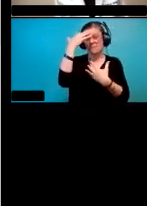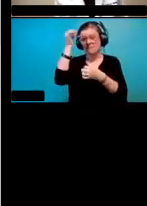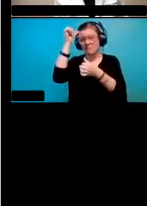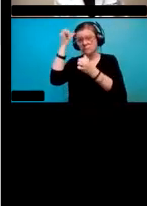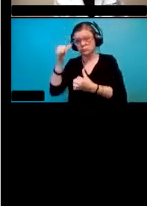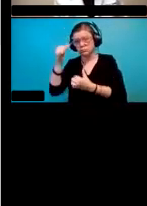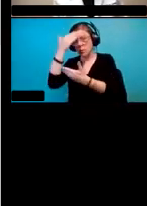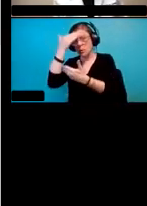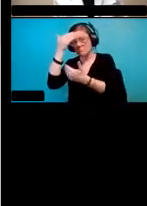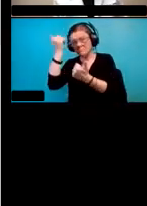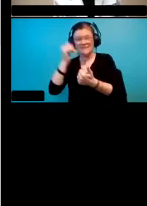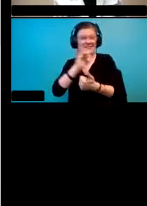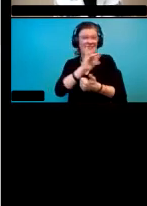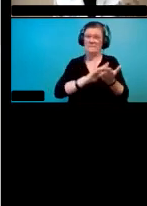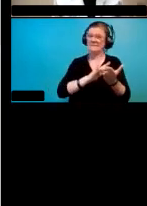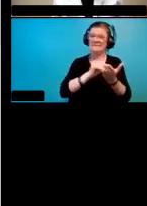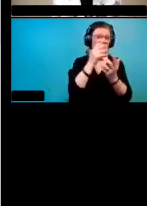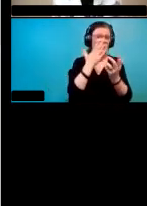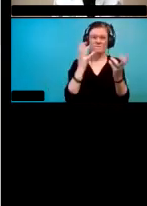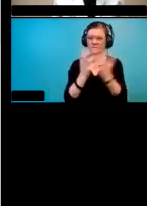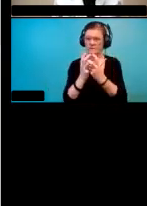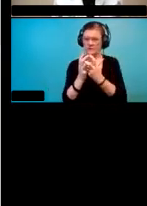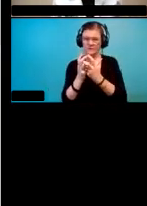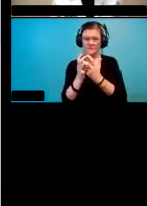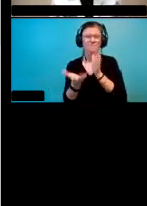those medications. So again,